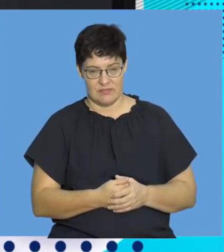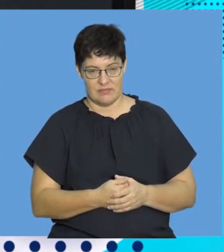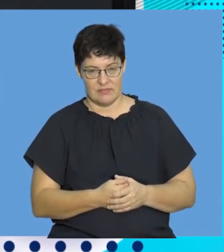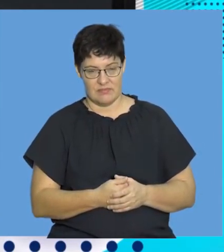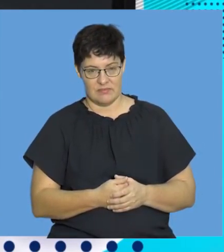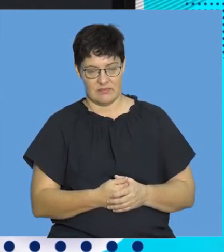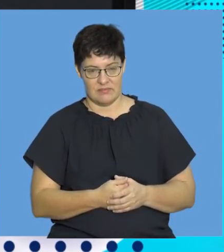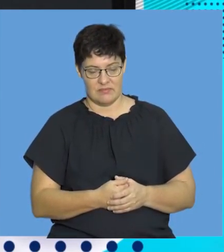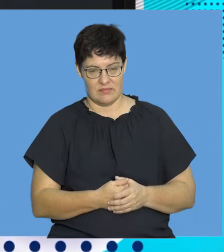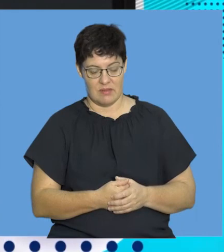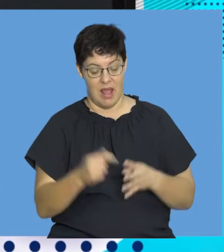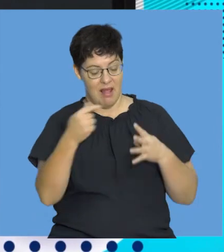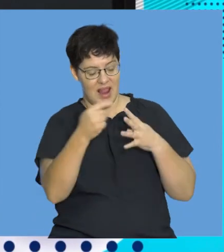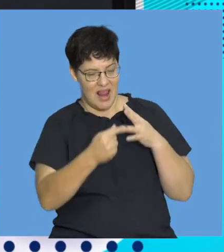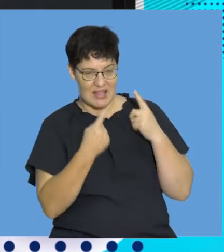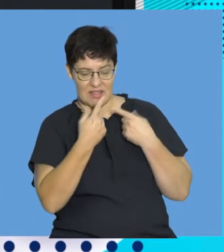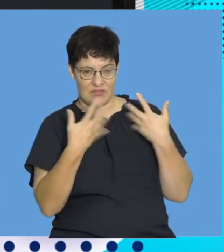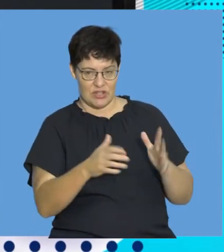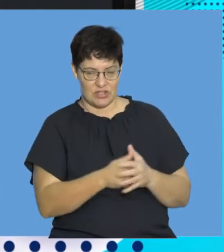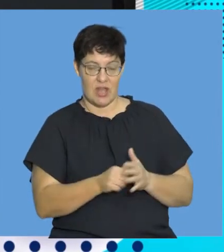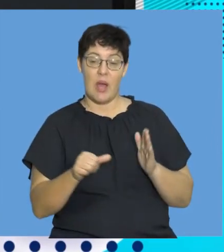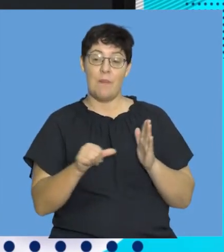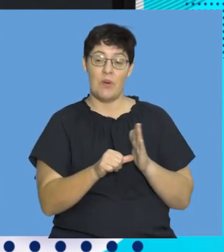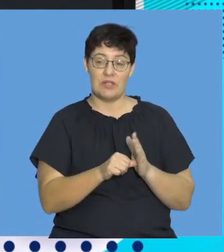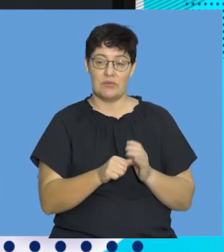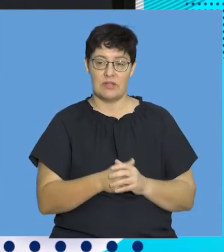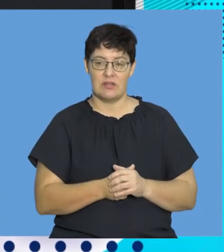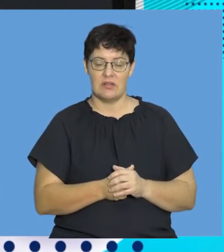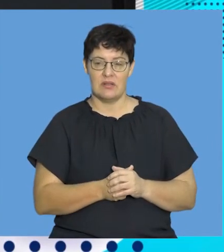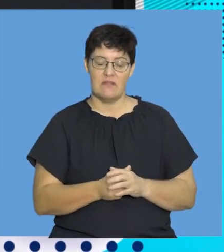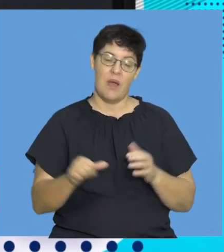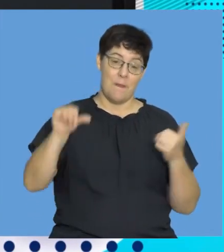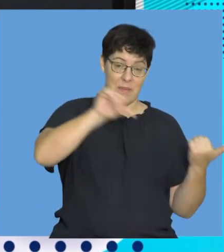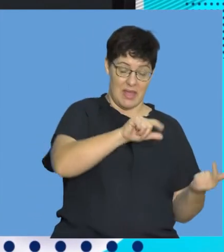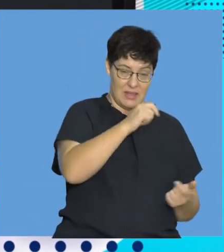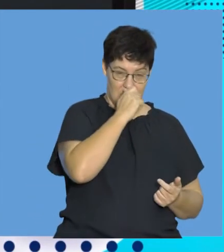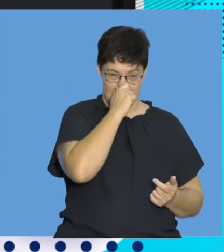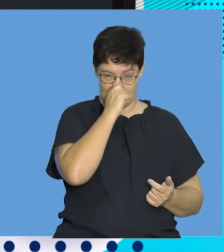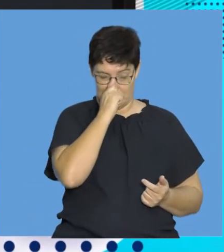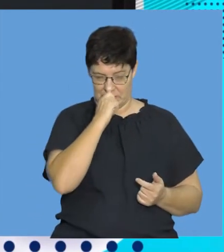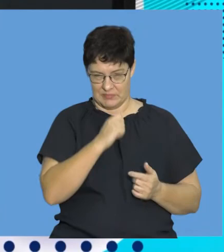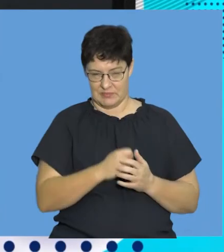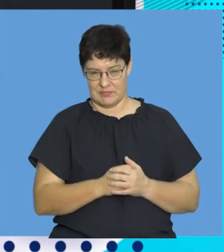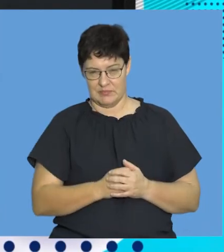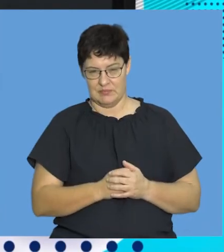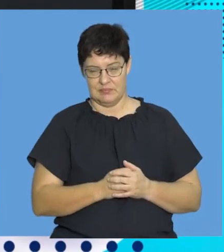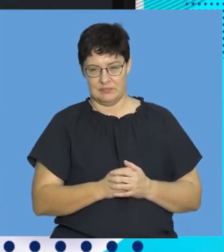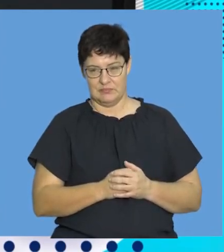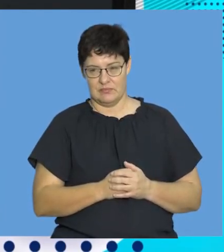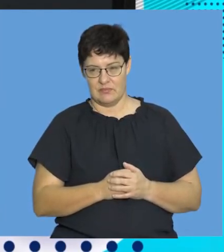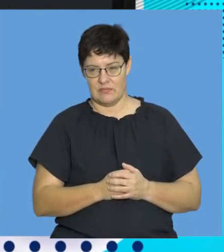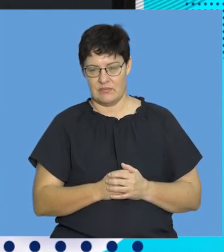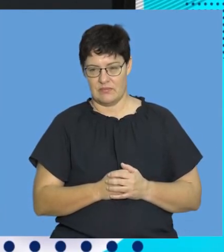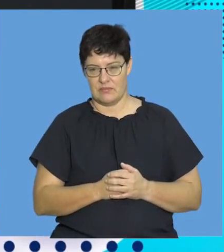So, having mentioned all of that, what is important, if we can just go back here to see that there was